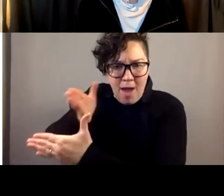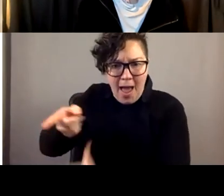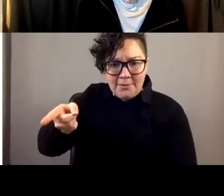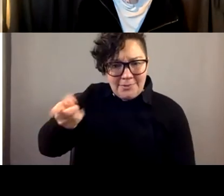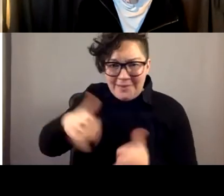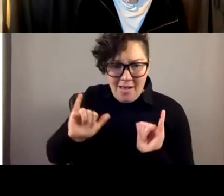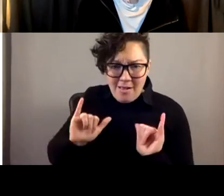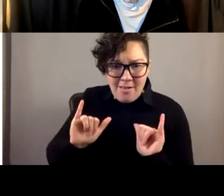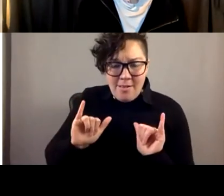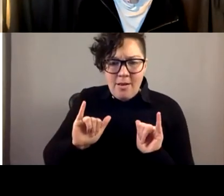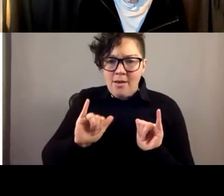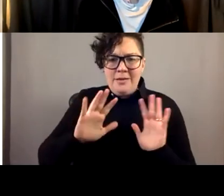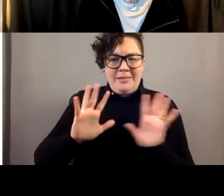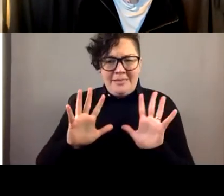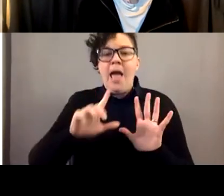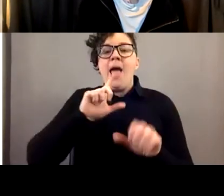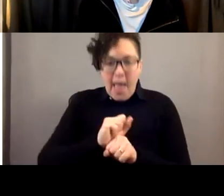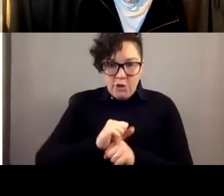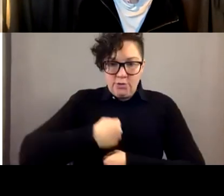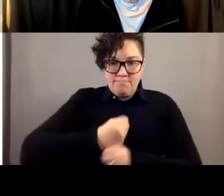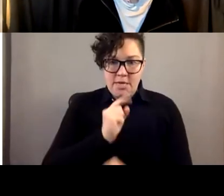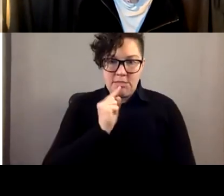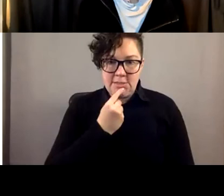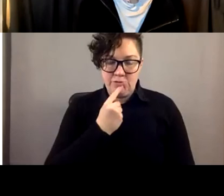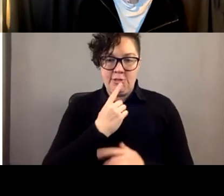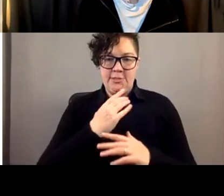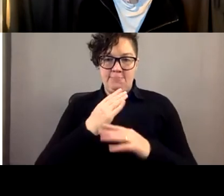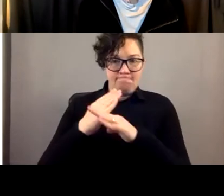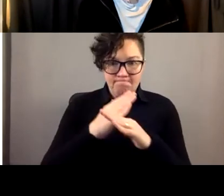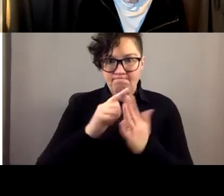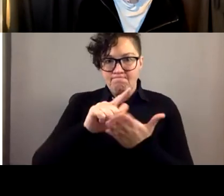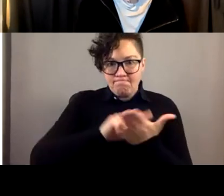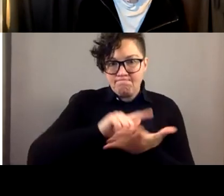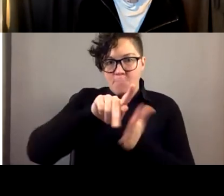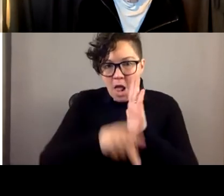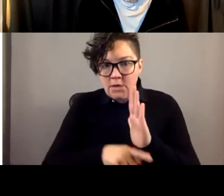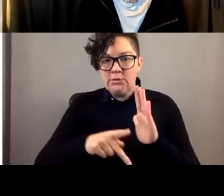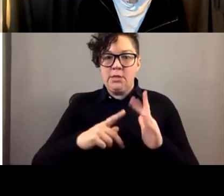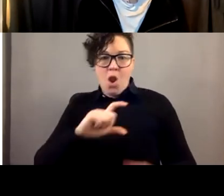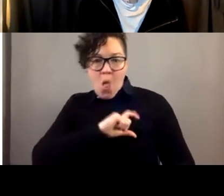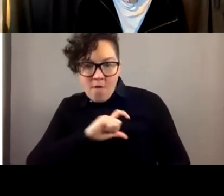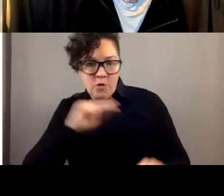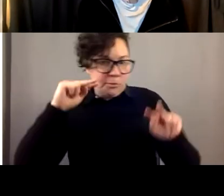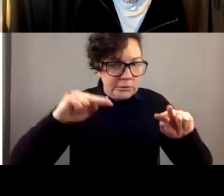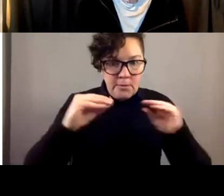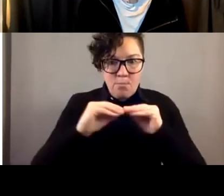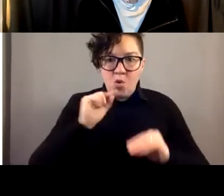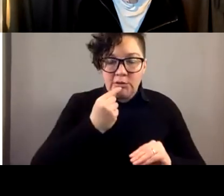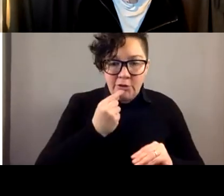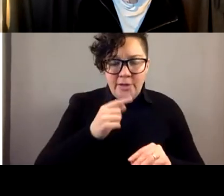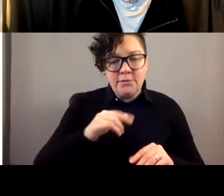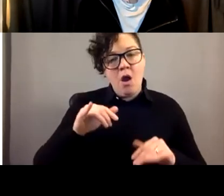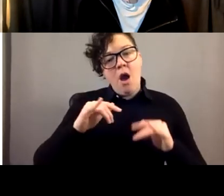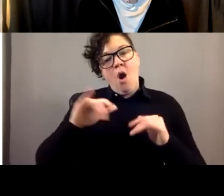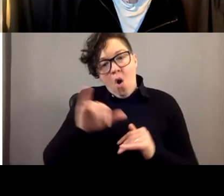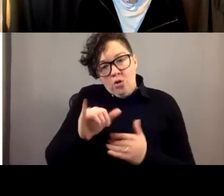and develop modes of law enforcement that take those threats seriously and still preserve the women's right to make a